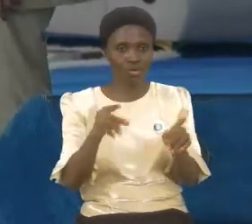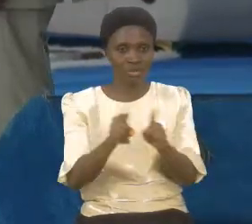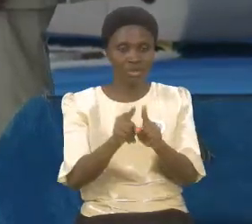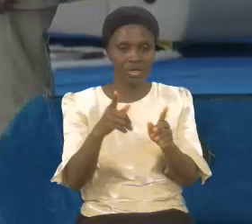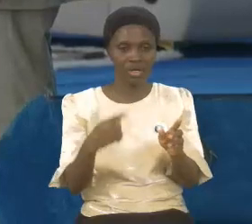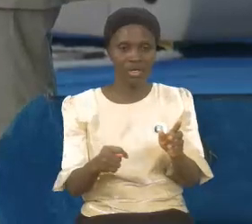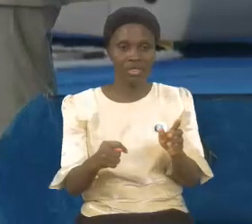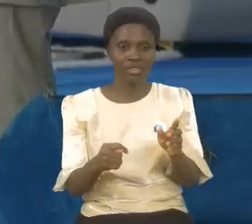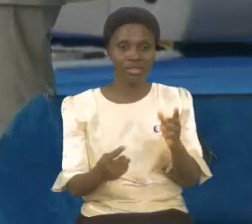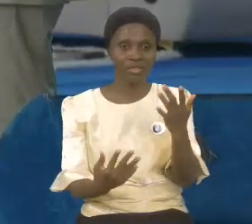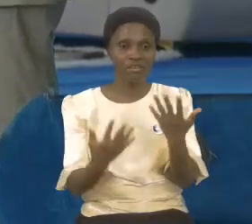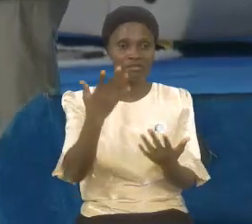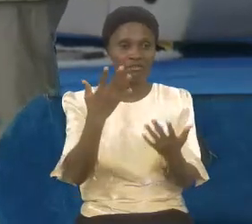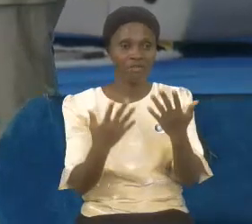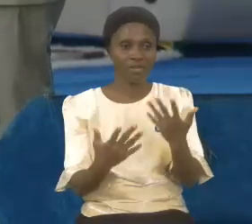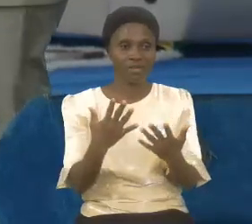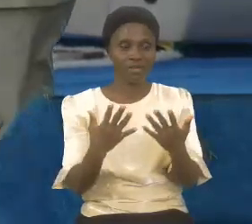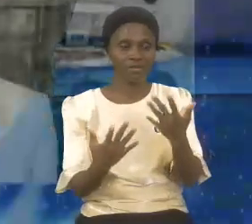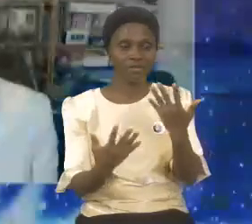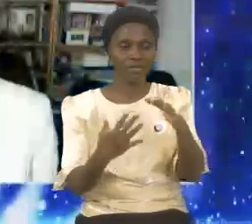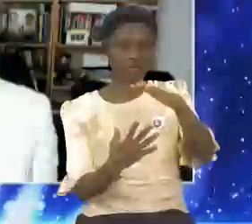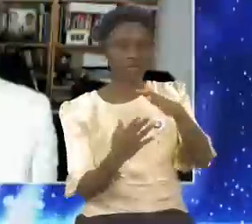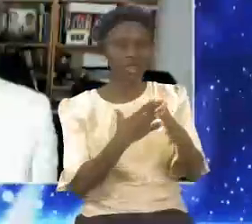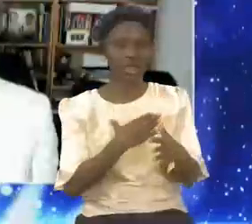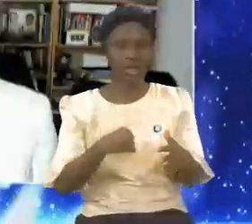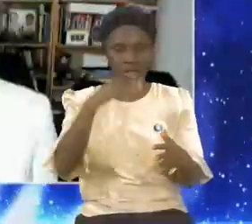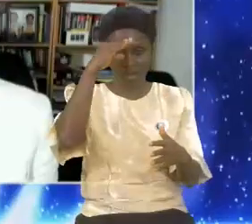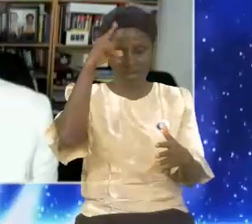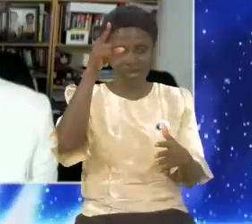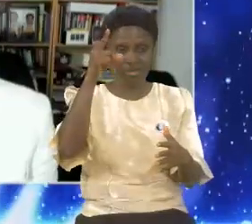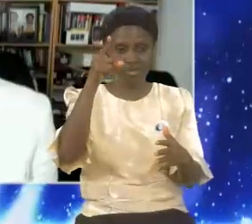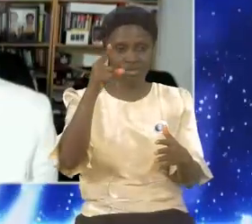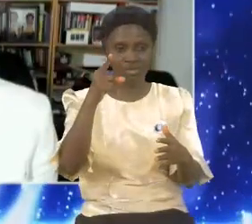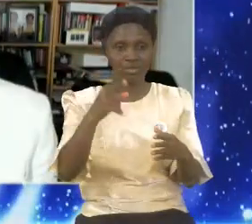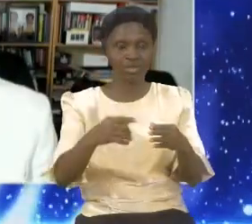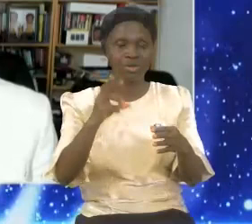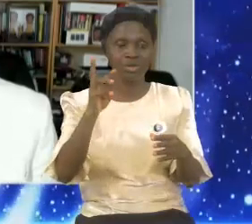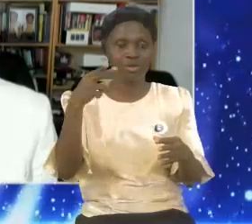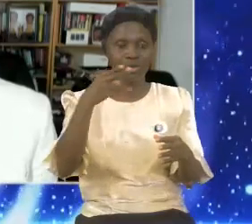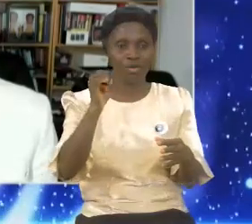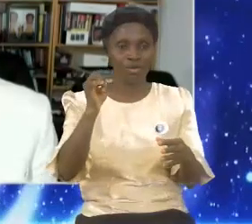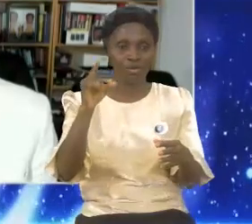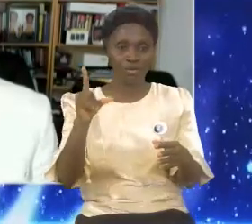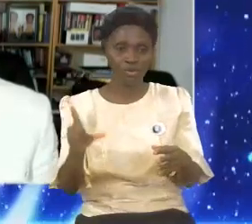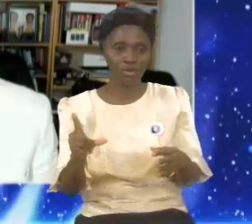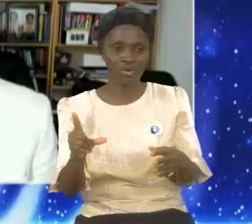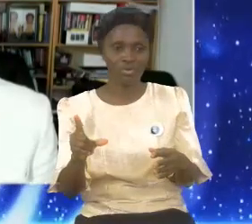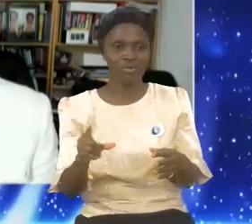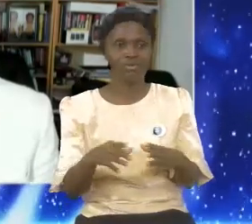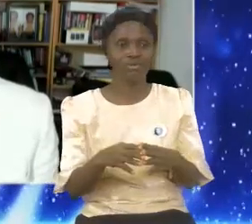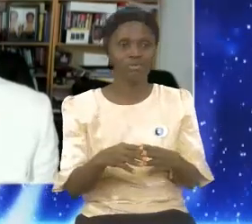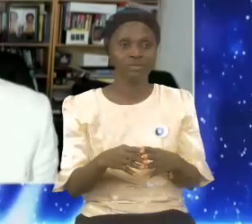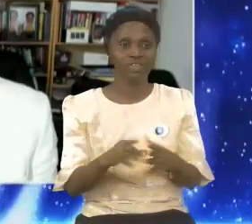wheels as cunning as burning fire. Look at verse 10. In verse 10, a fiery